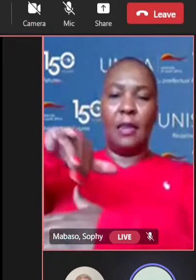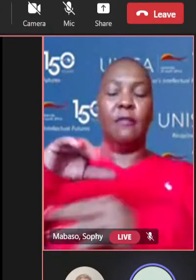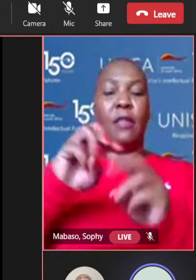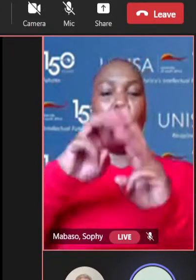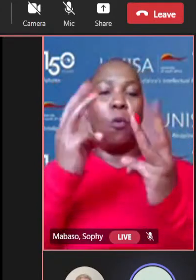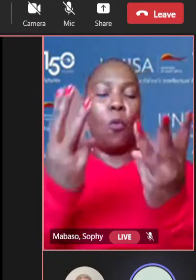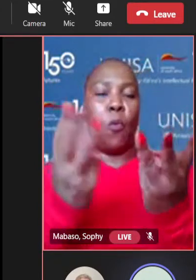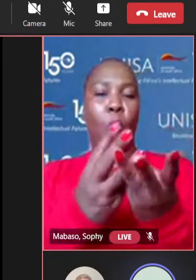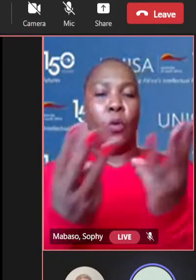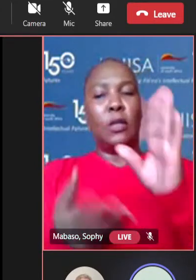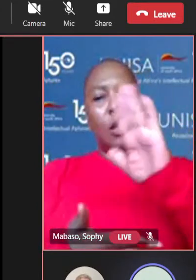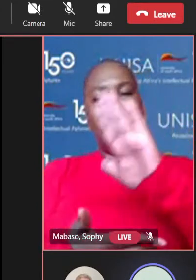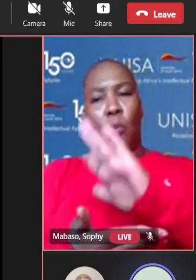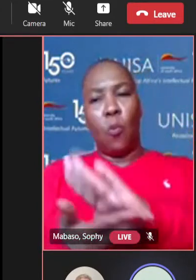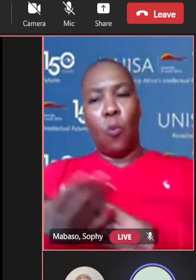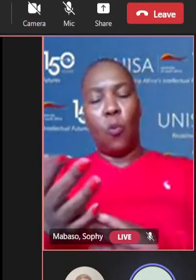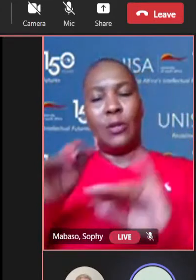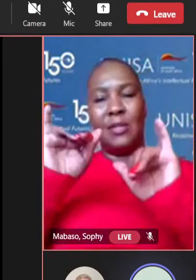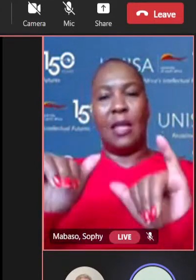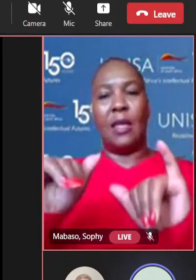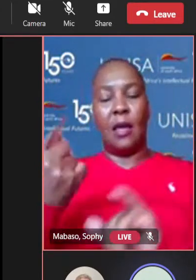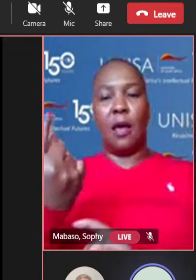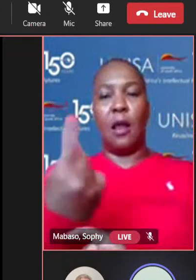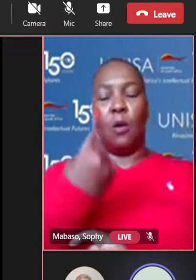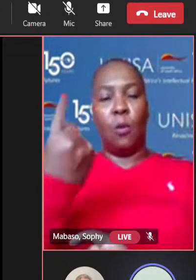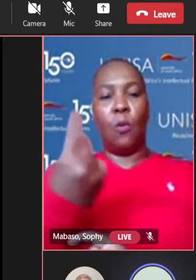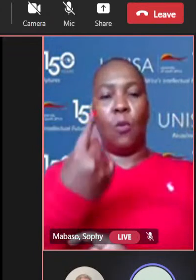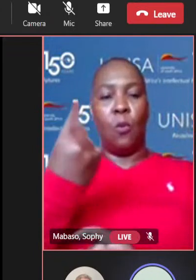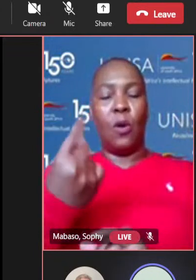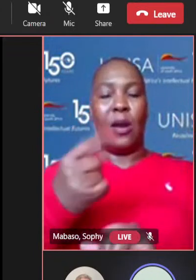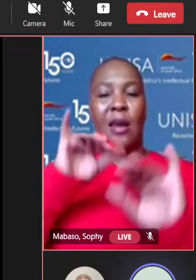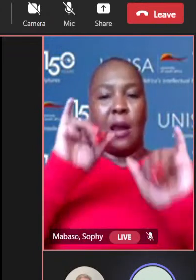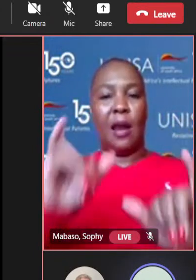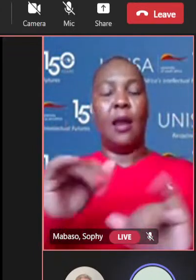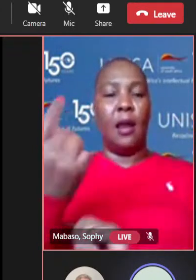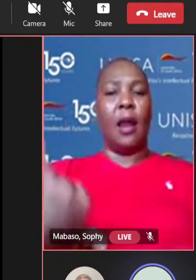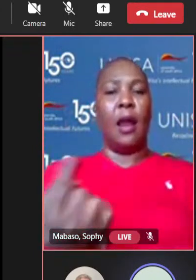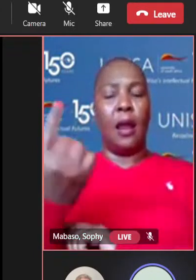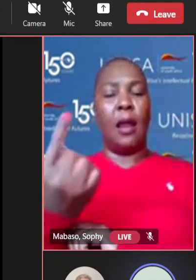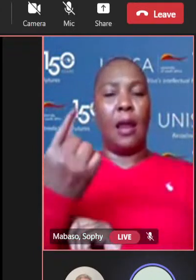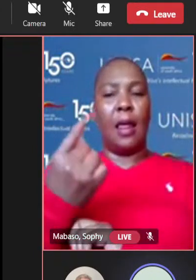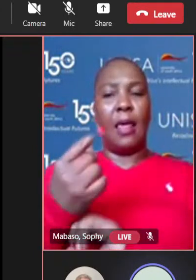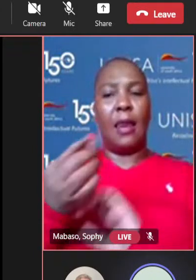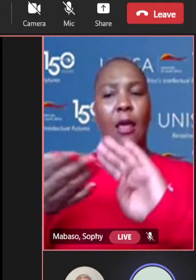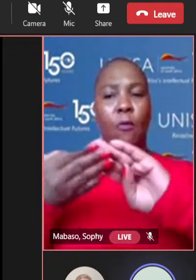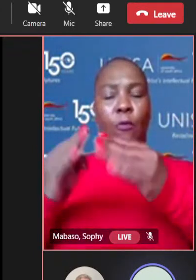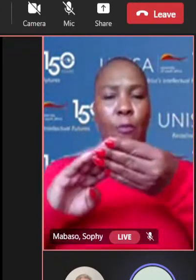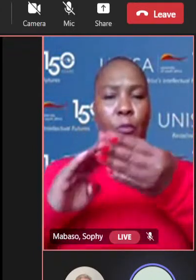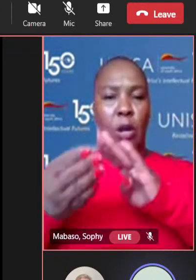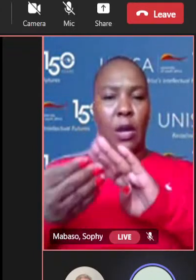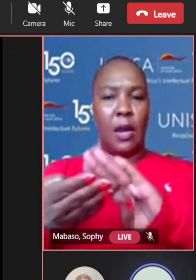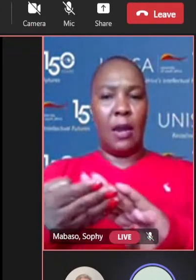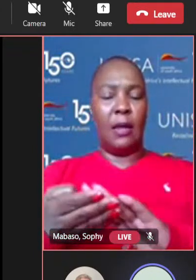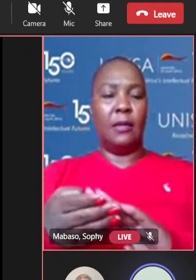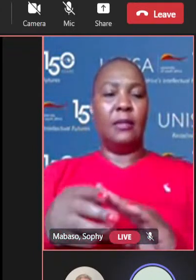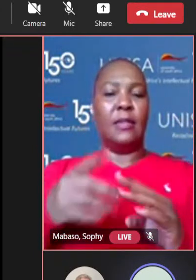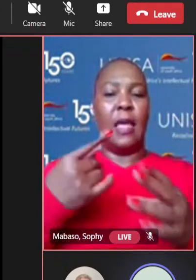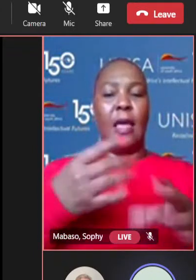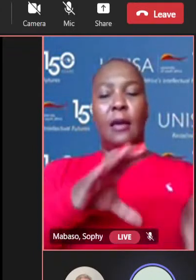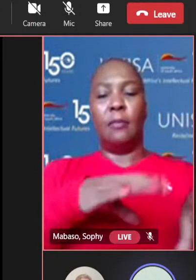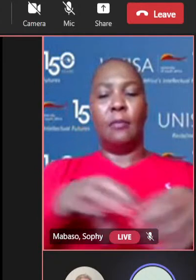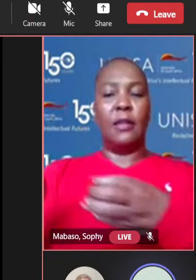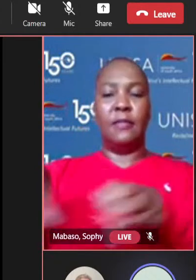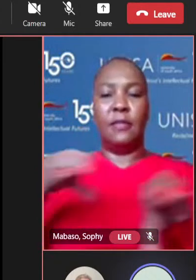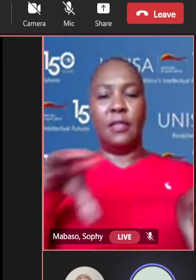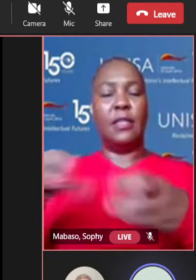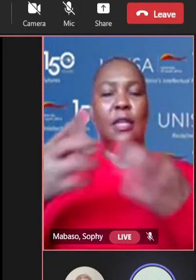go to stay alone. Okay, and they stay alone in a particular community, and then they have particular activities that they do throughout the